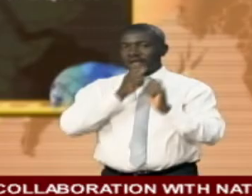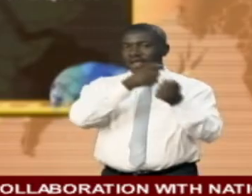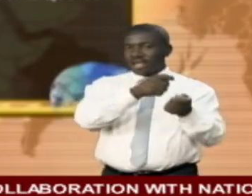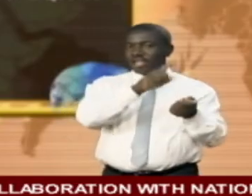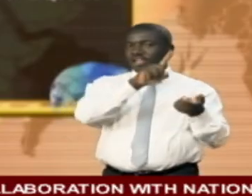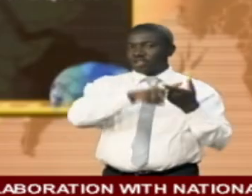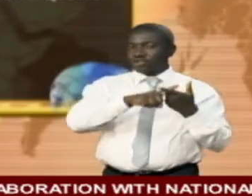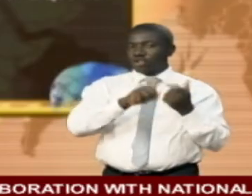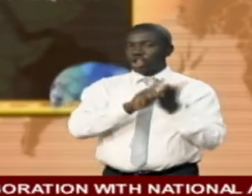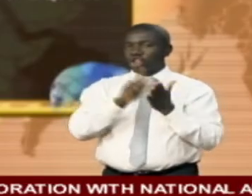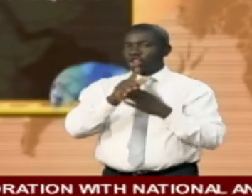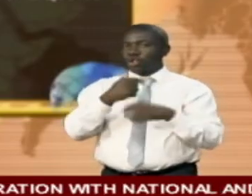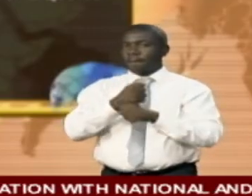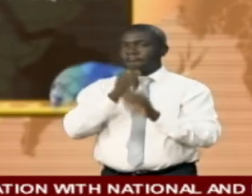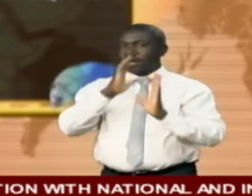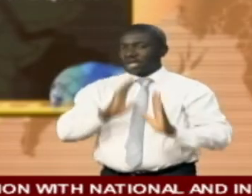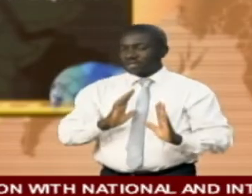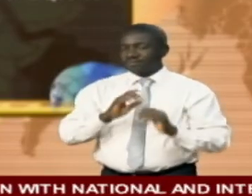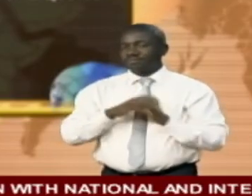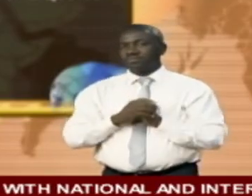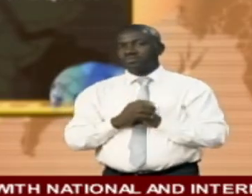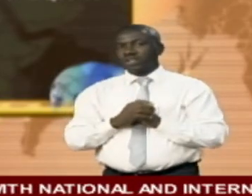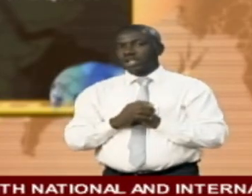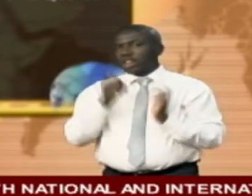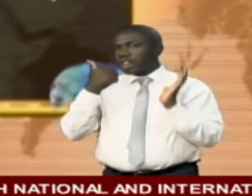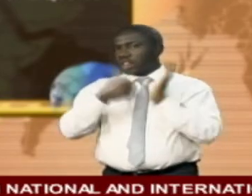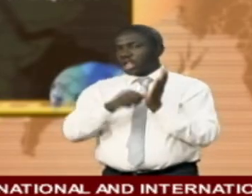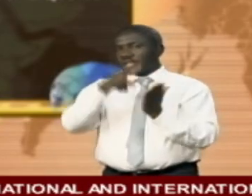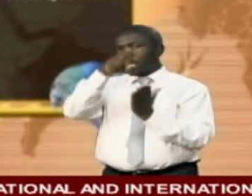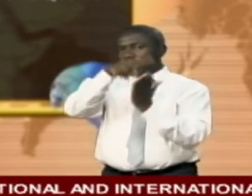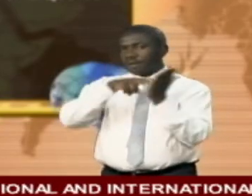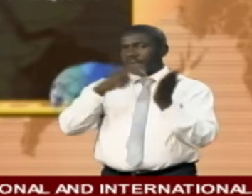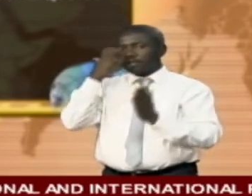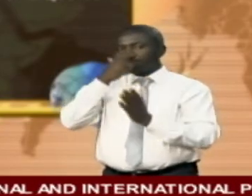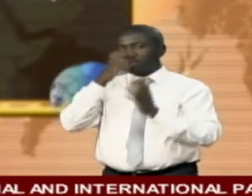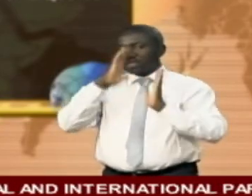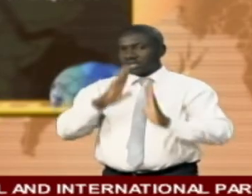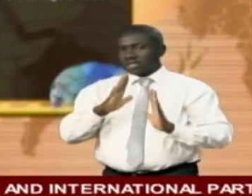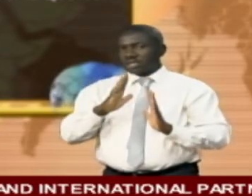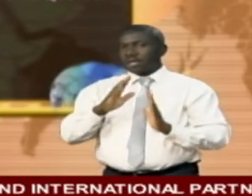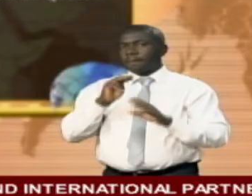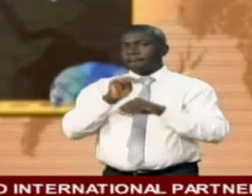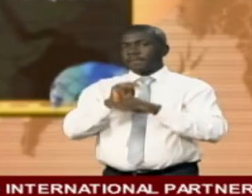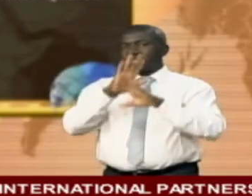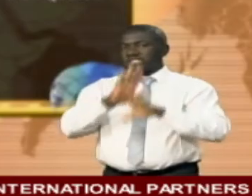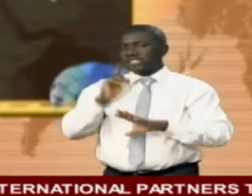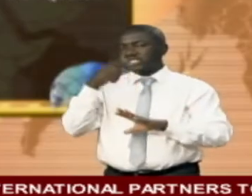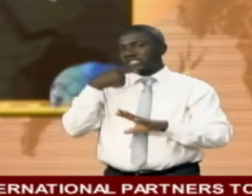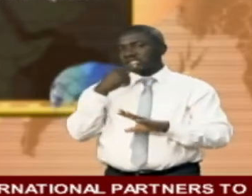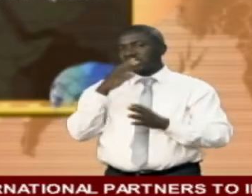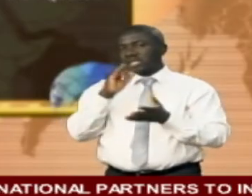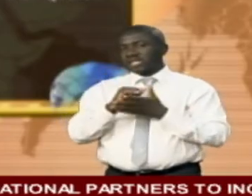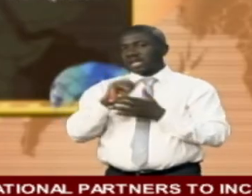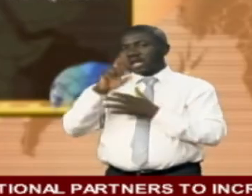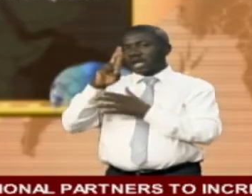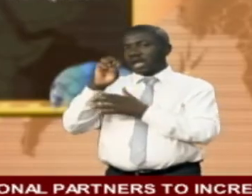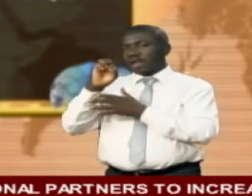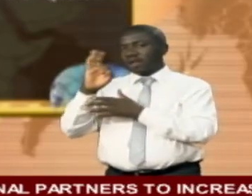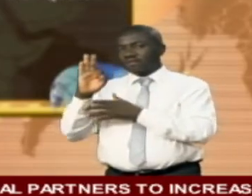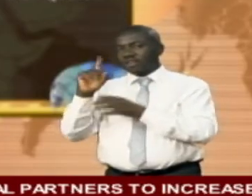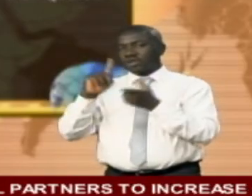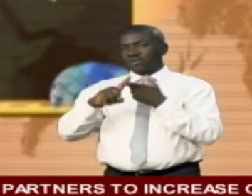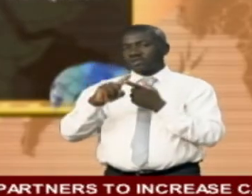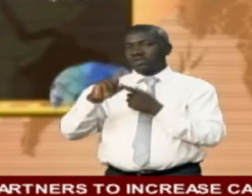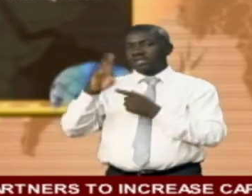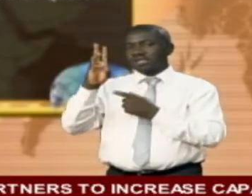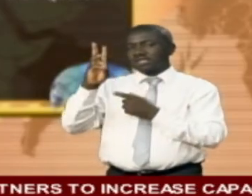National Assembly. In the letter read by the Speaker, Femi Gbajabiamila, the Minister says his reference to 60% during the investigative